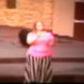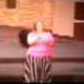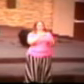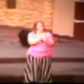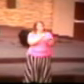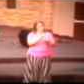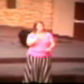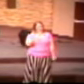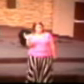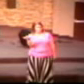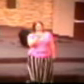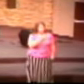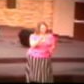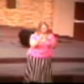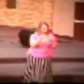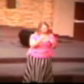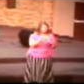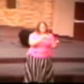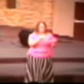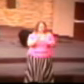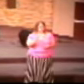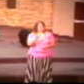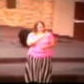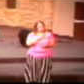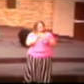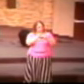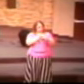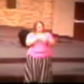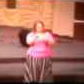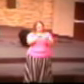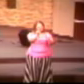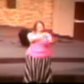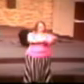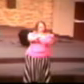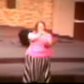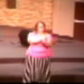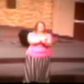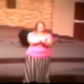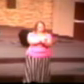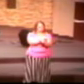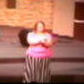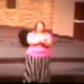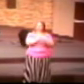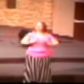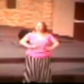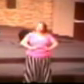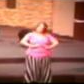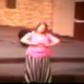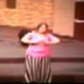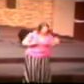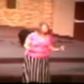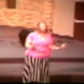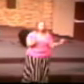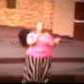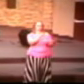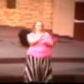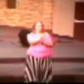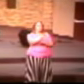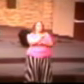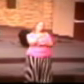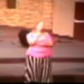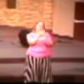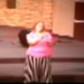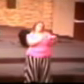our sin. It puts us into relationship with one another. And it's so clear that Luke is telling this story